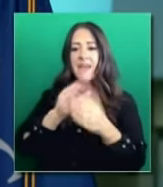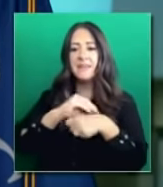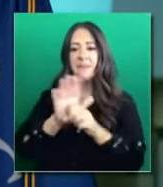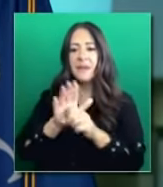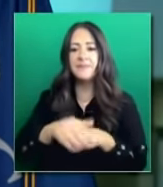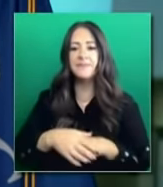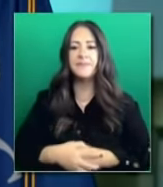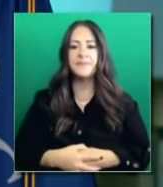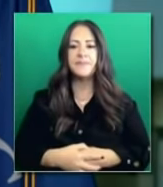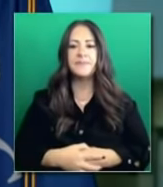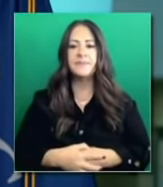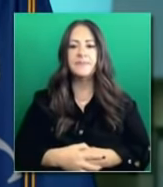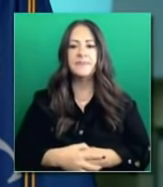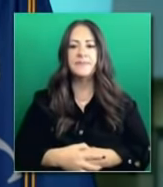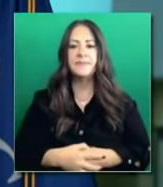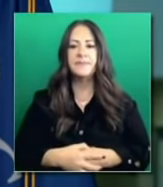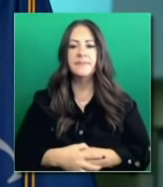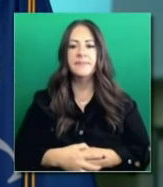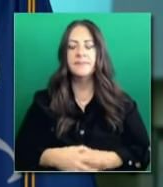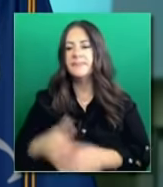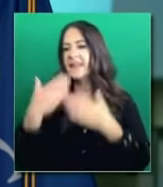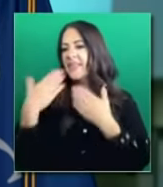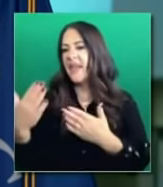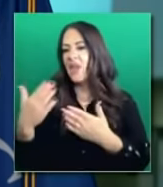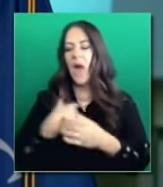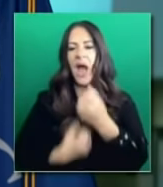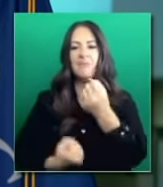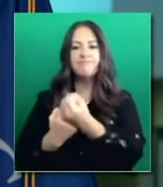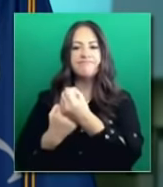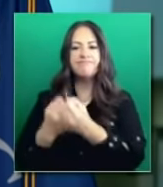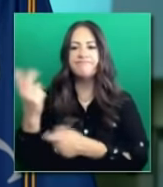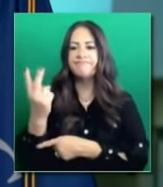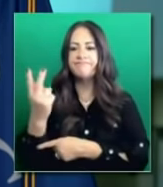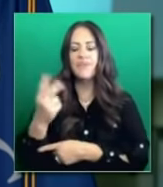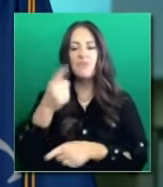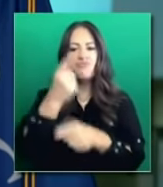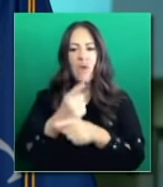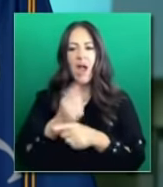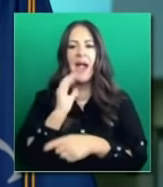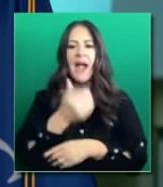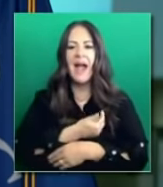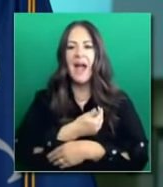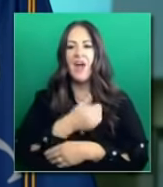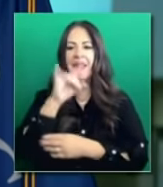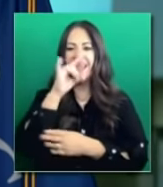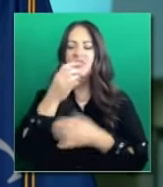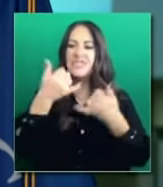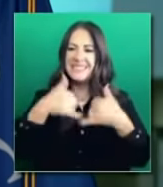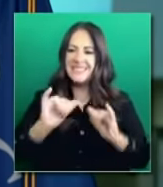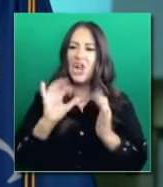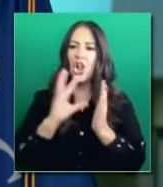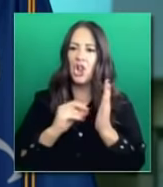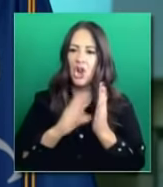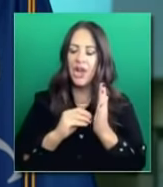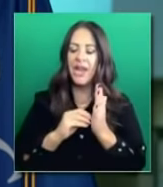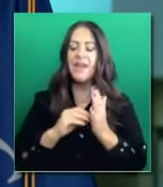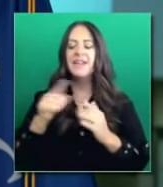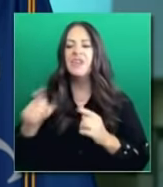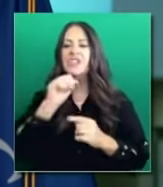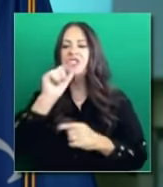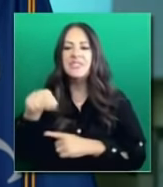to reinforce that we have been educating our kids. They are in school. They're just in a different environment as it relates to that educational experience